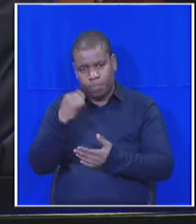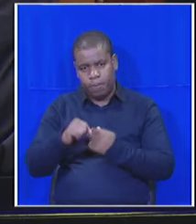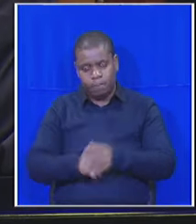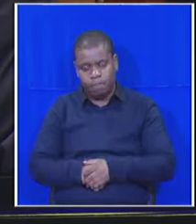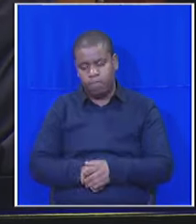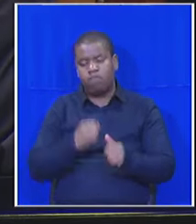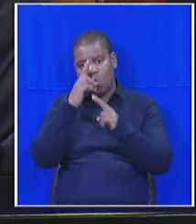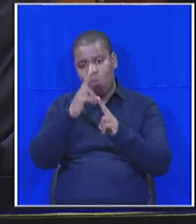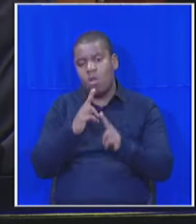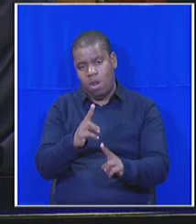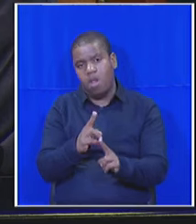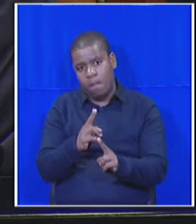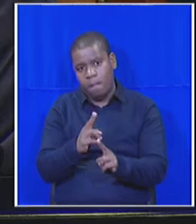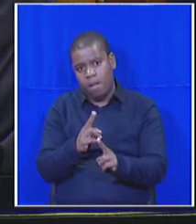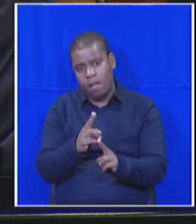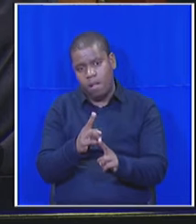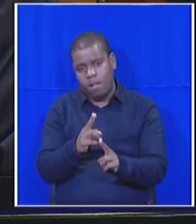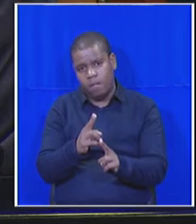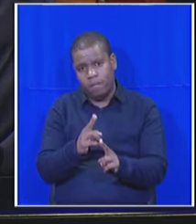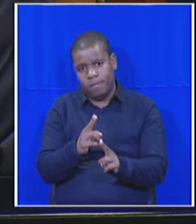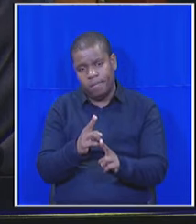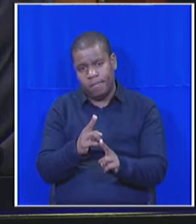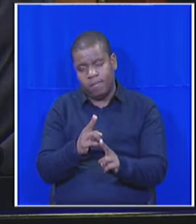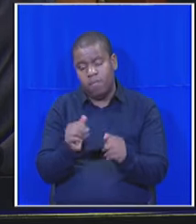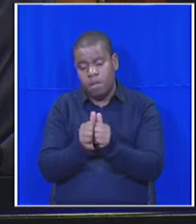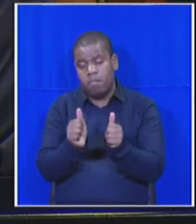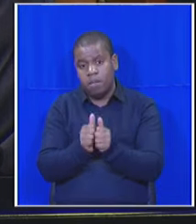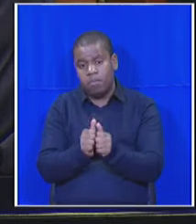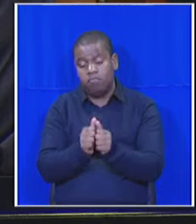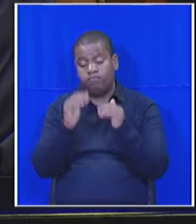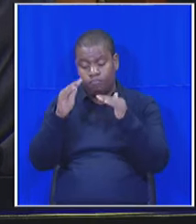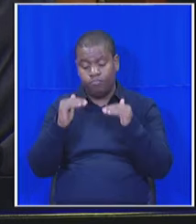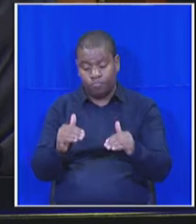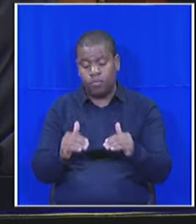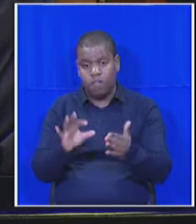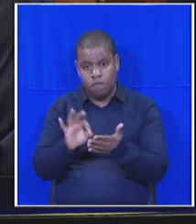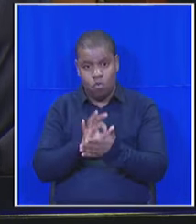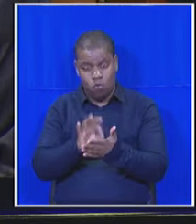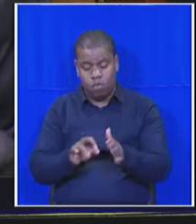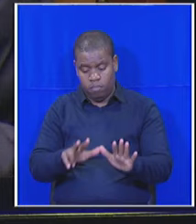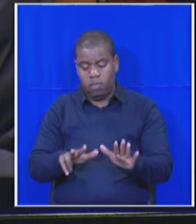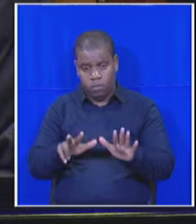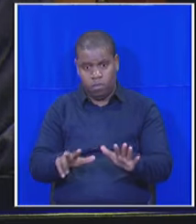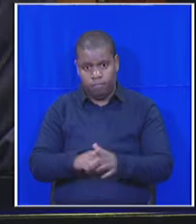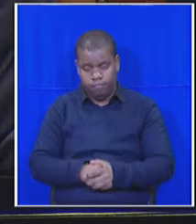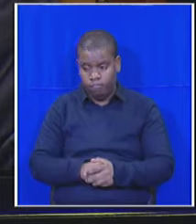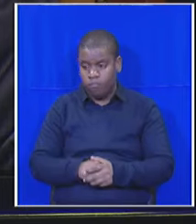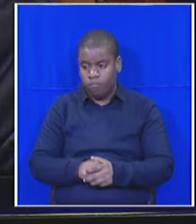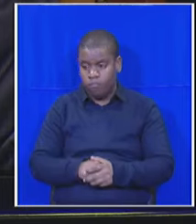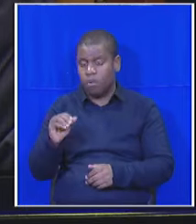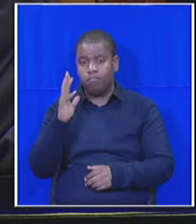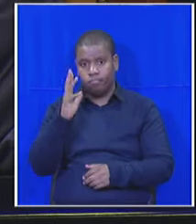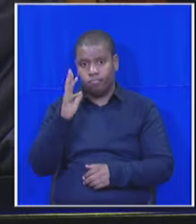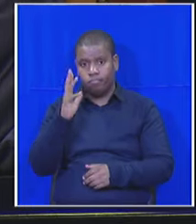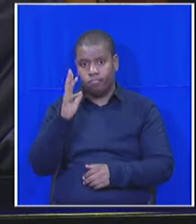Members, I now put vote number 18, Correctional Services. Are there any objections? There's a request for a declaration.